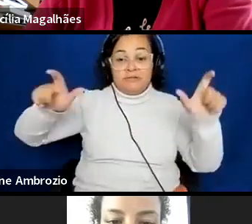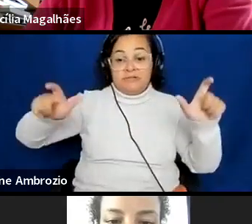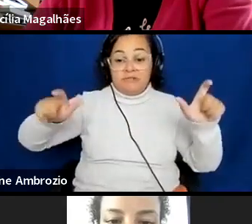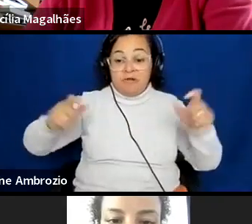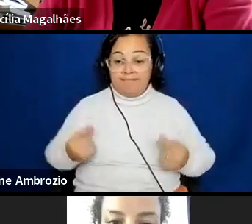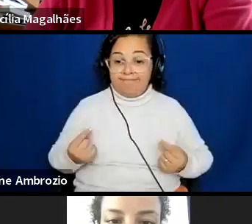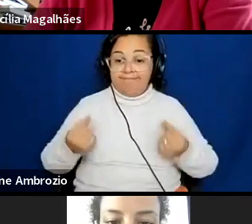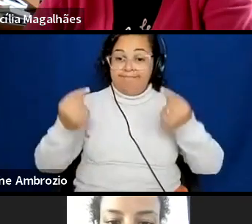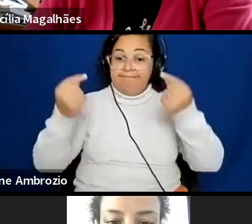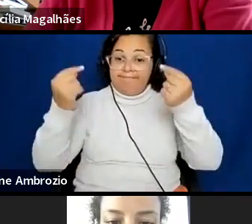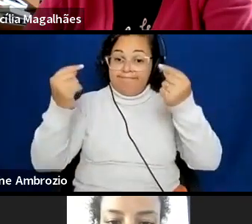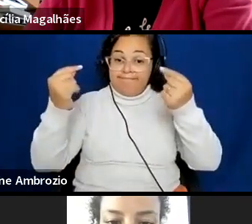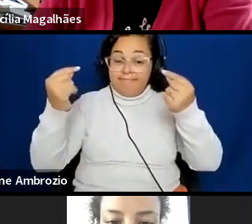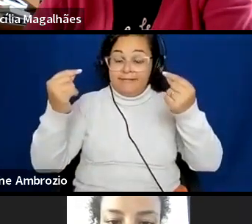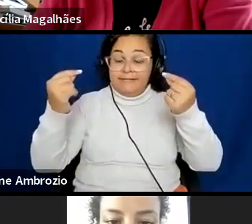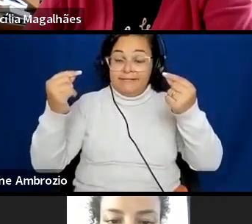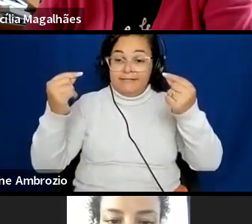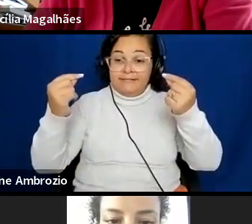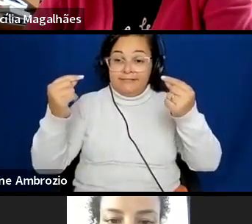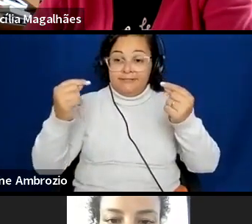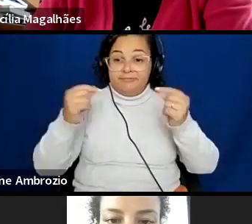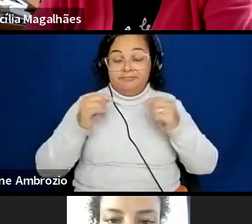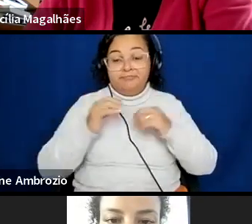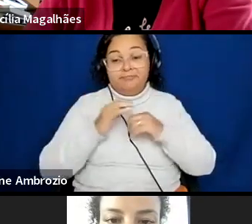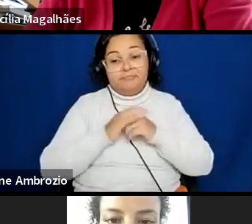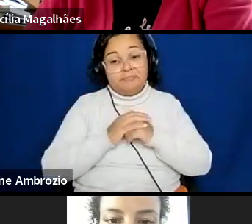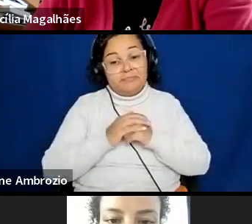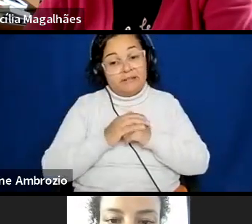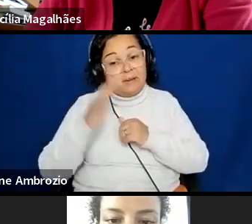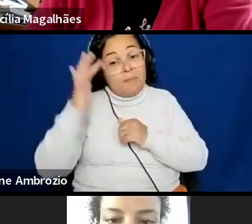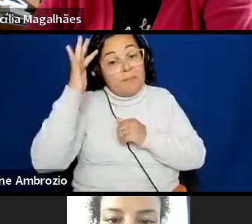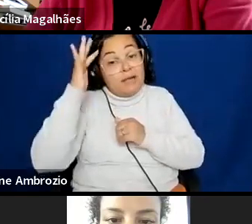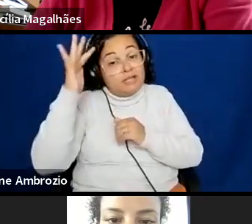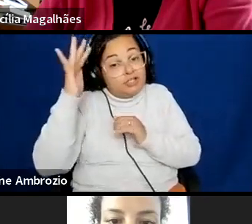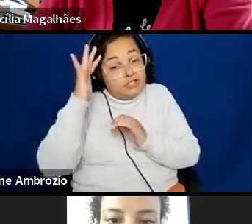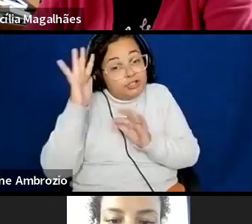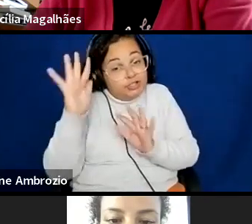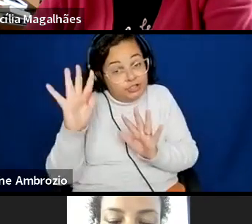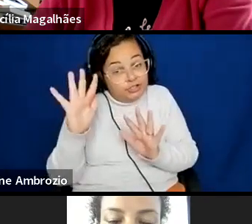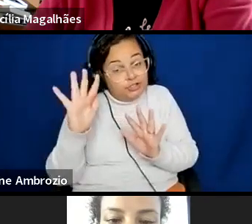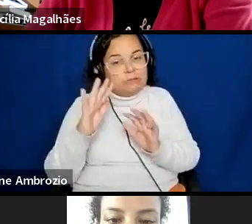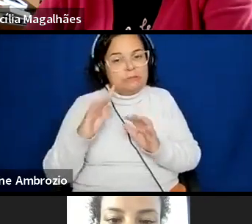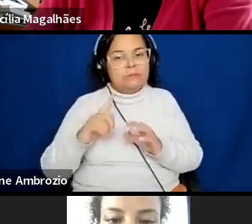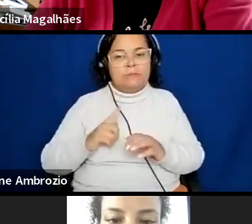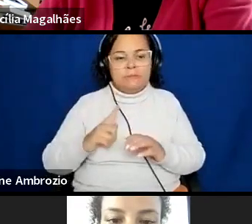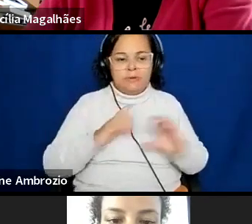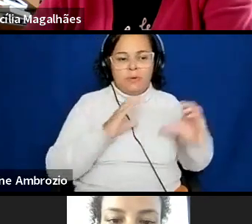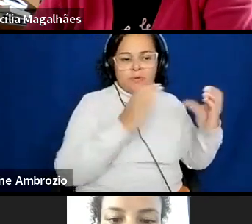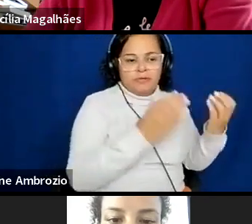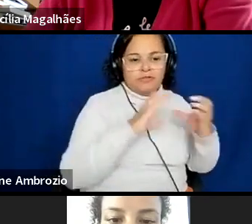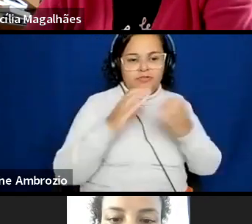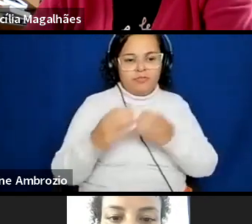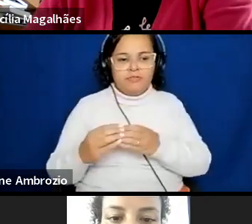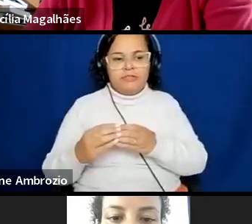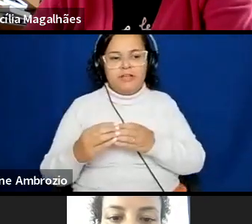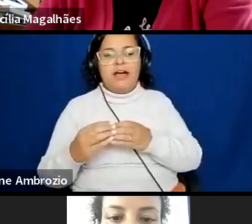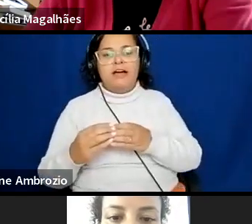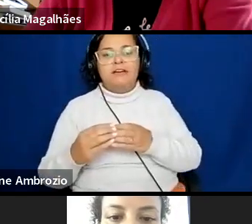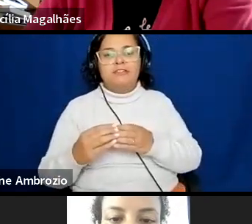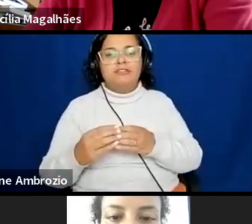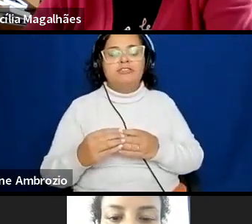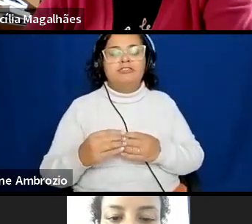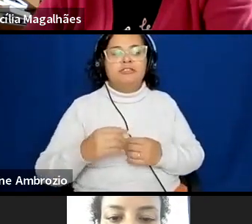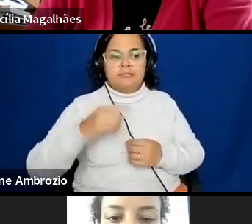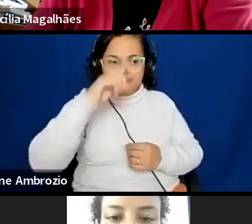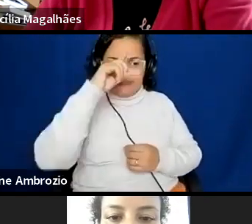and classes and so on, and that education is, a as it always has been, a primary target for